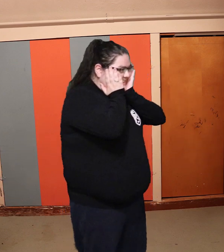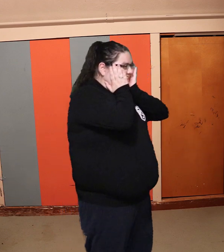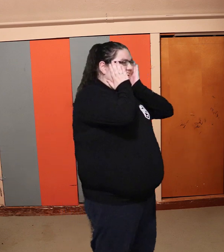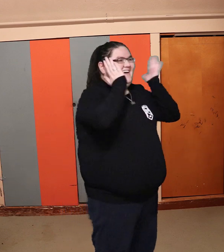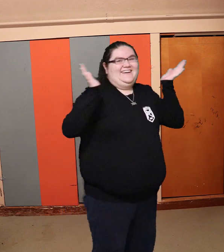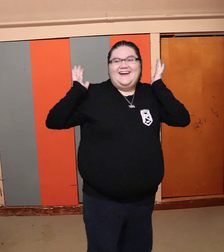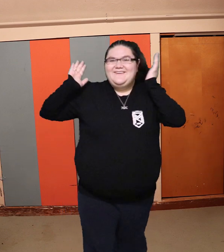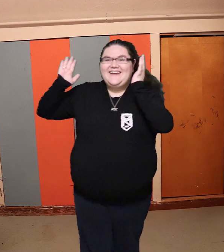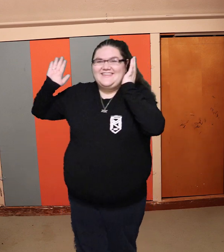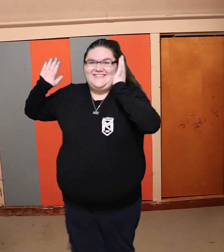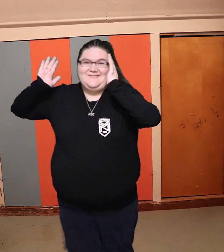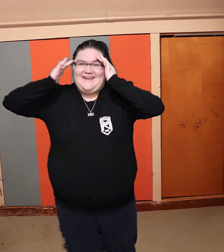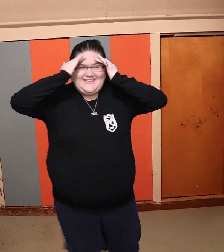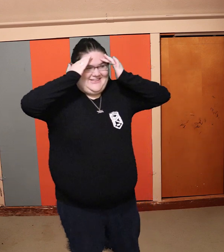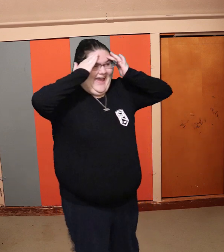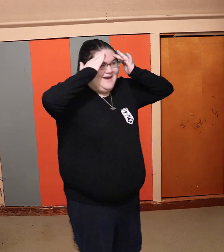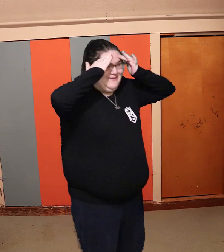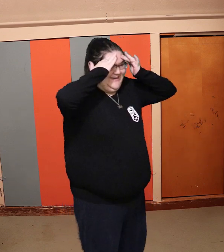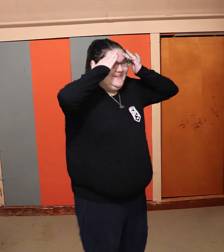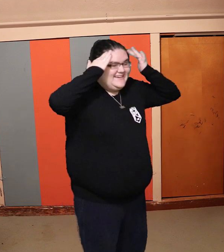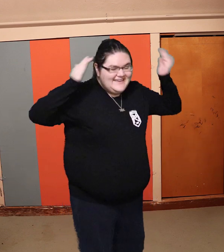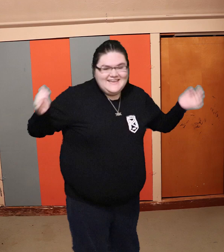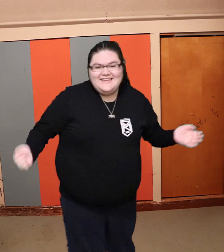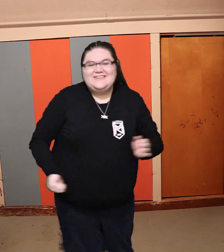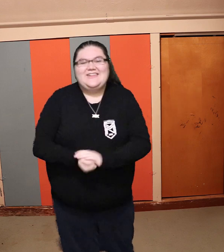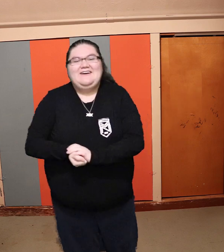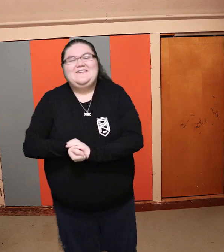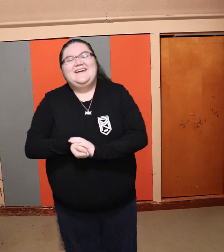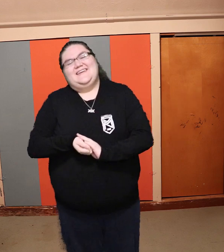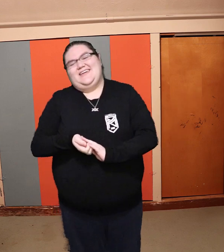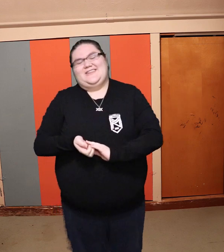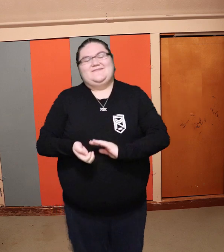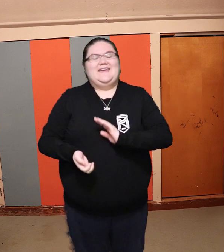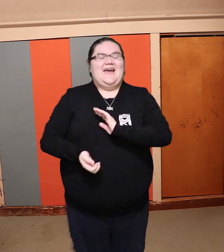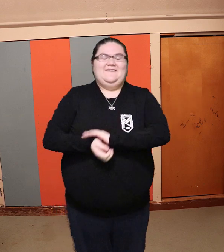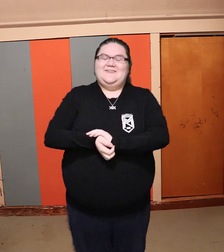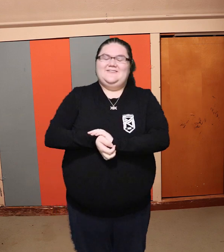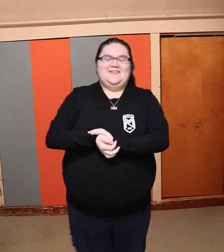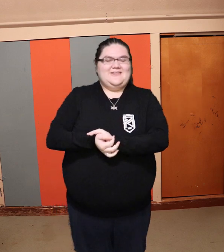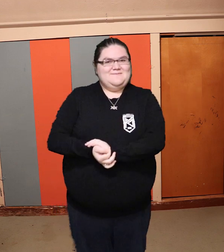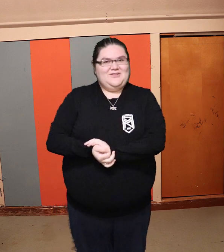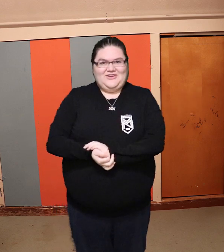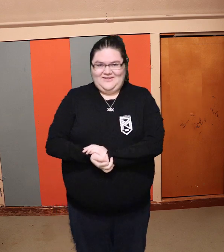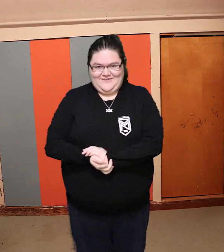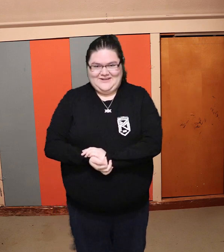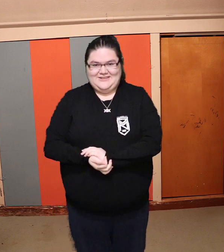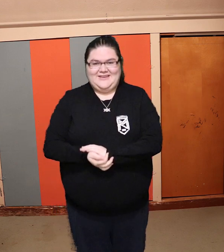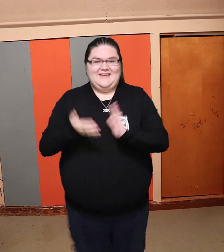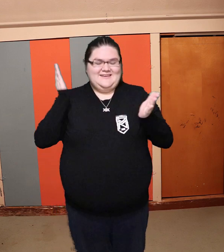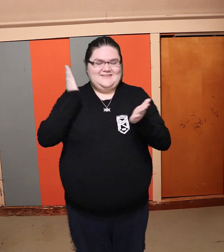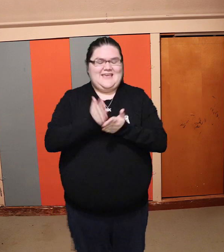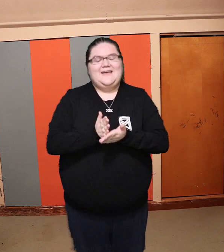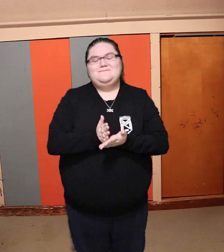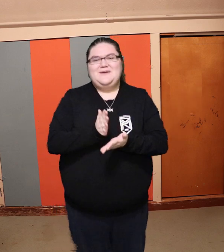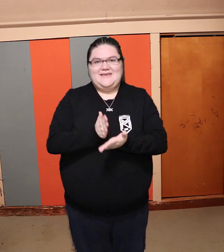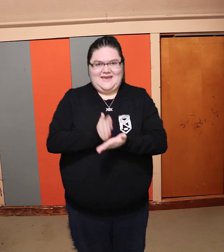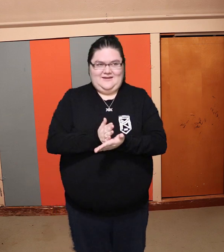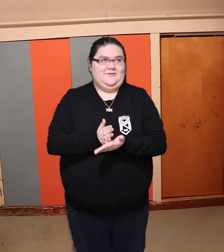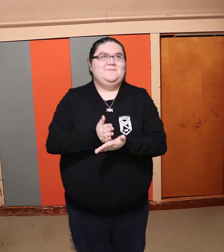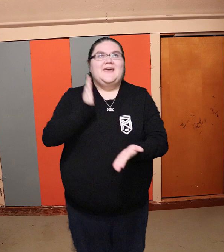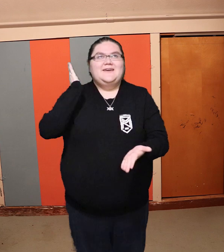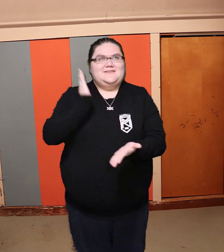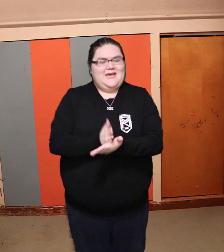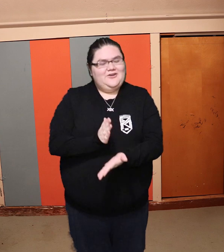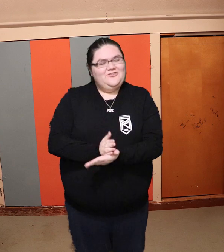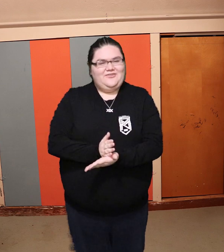God. This might actually happen. So yes, yeah, so we have till December 31st, 10 p.m.